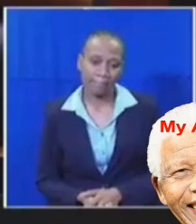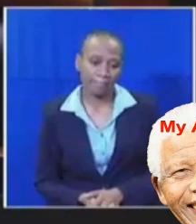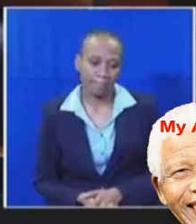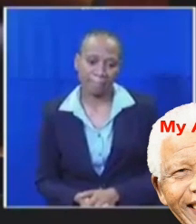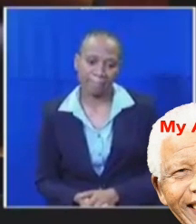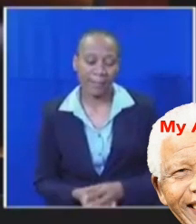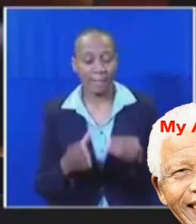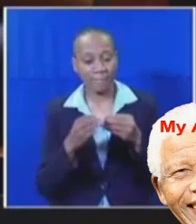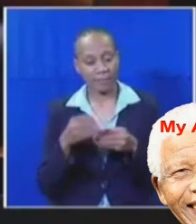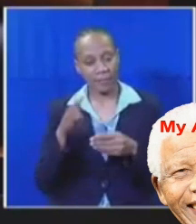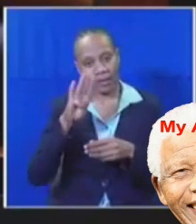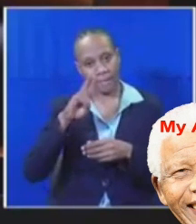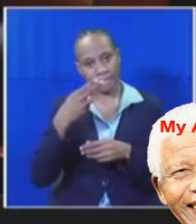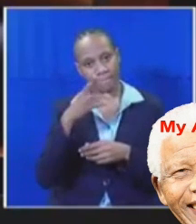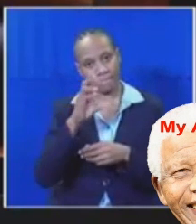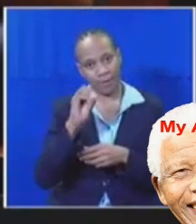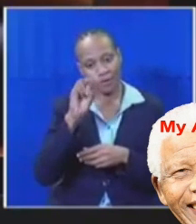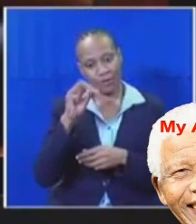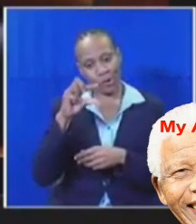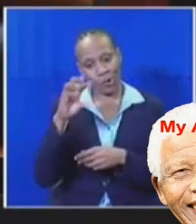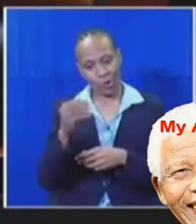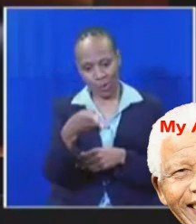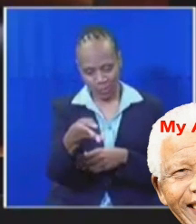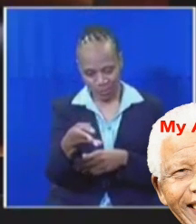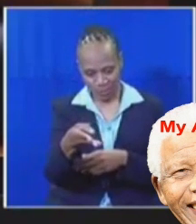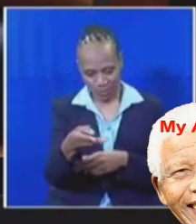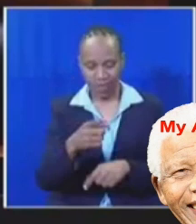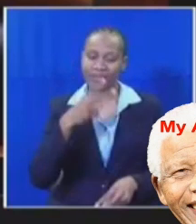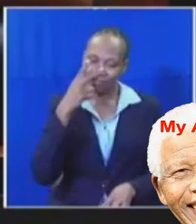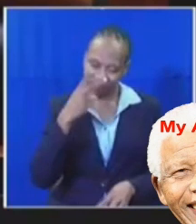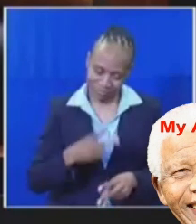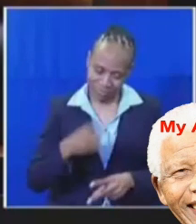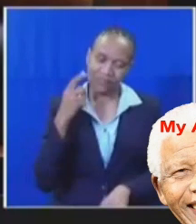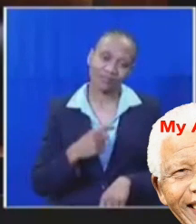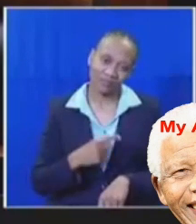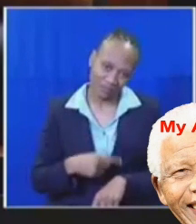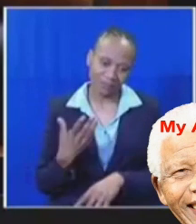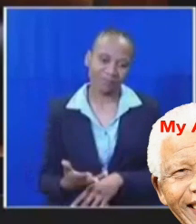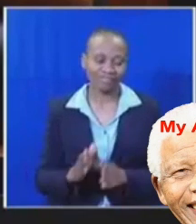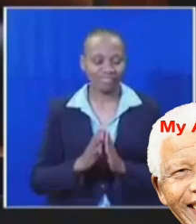Honorable Bongo, for the last chance, you have been asked